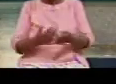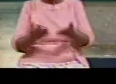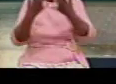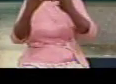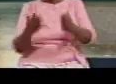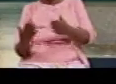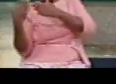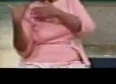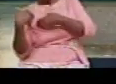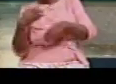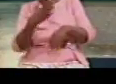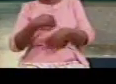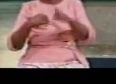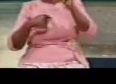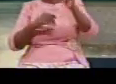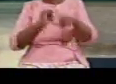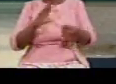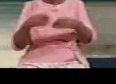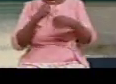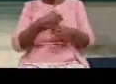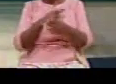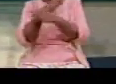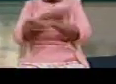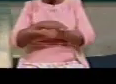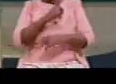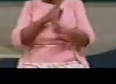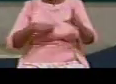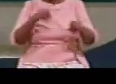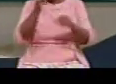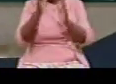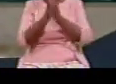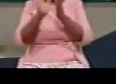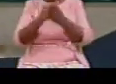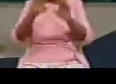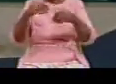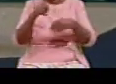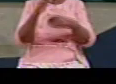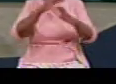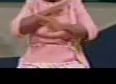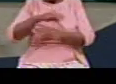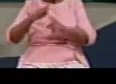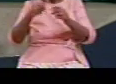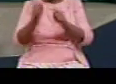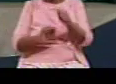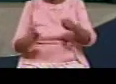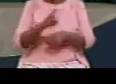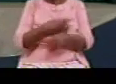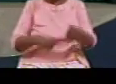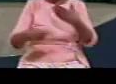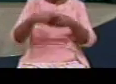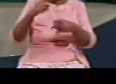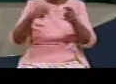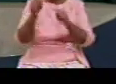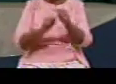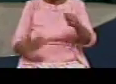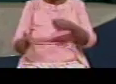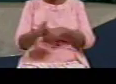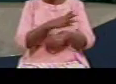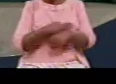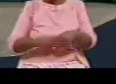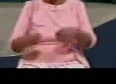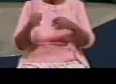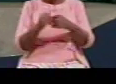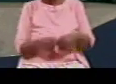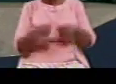will give you rest. I'm asking, Lord, you grant rest to everyone, restoration to everyone, emancipation